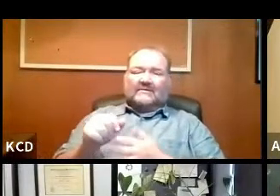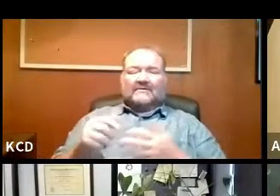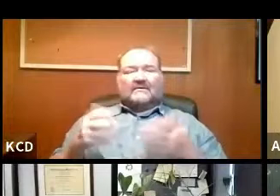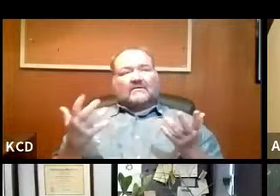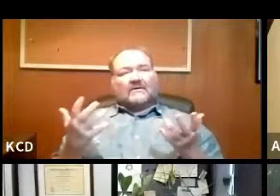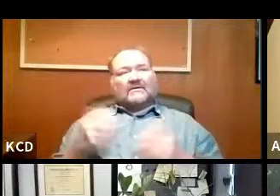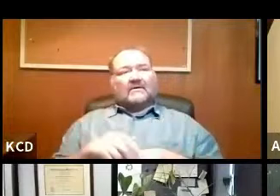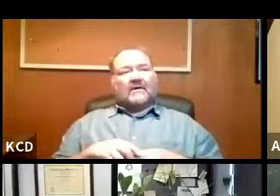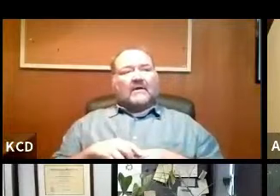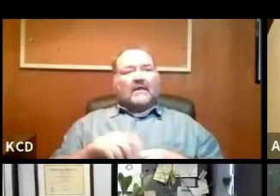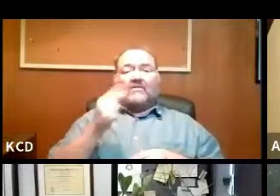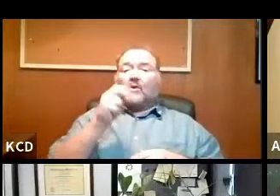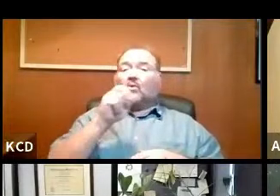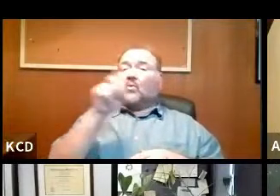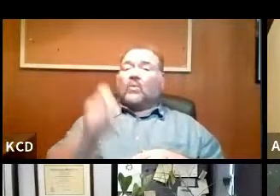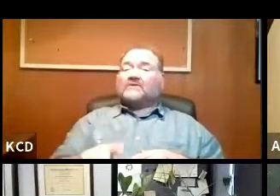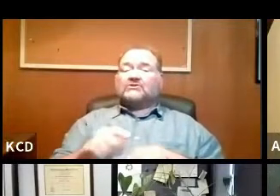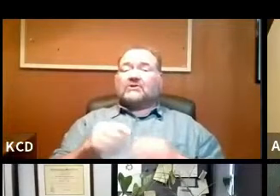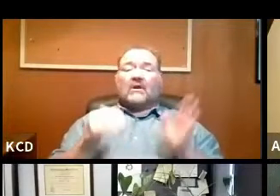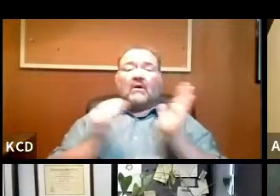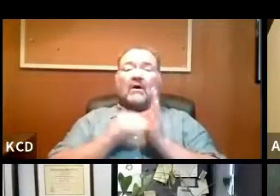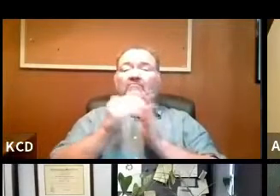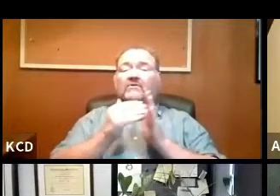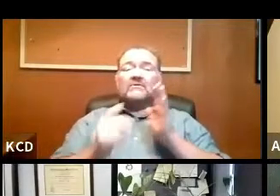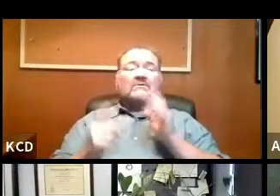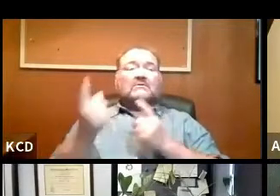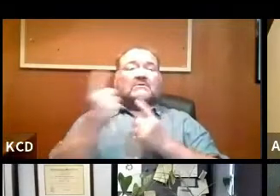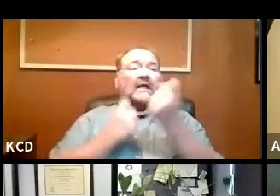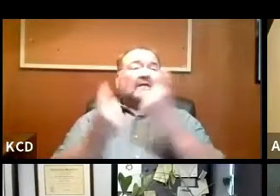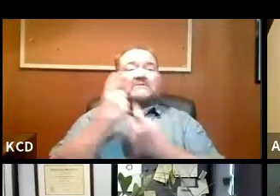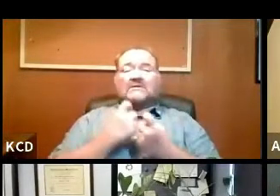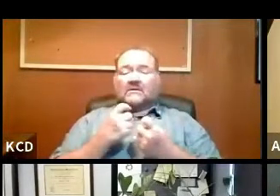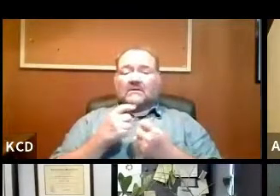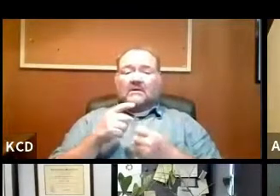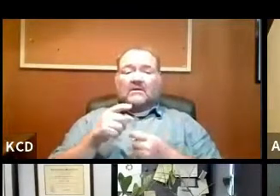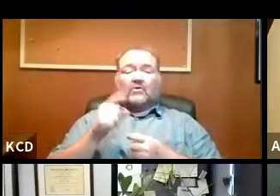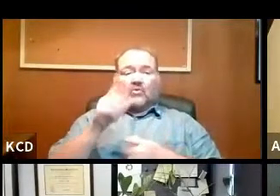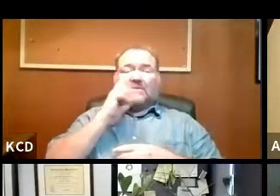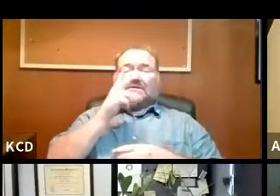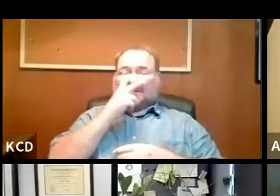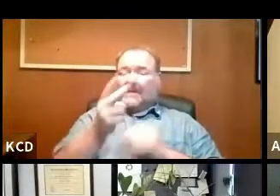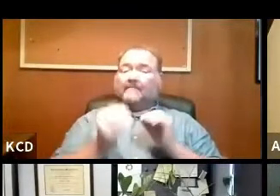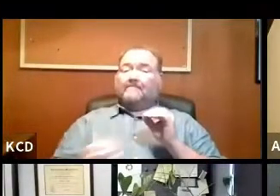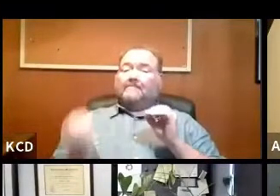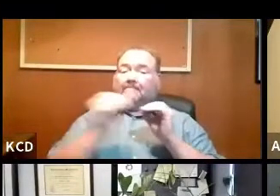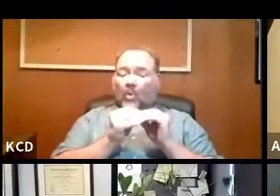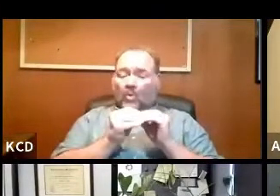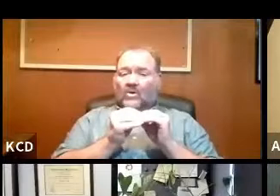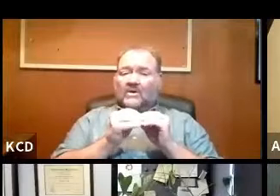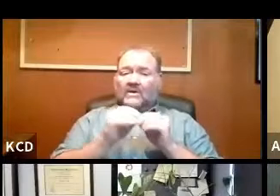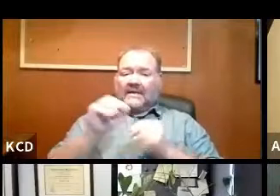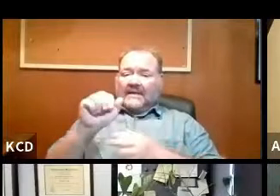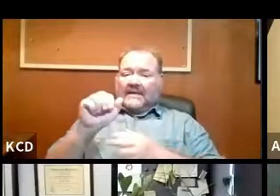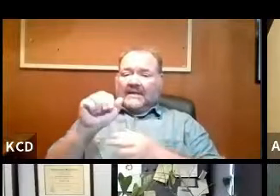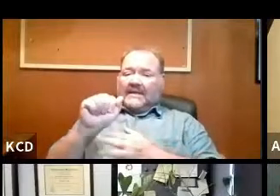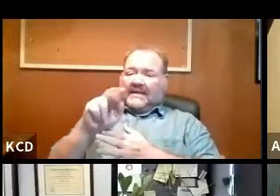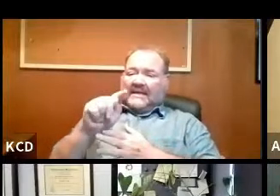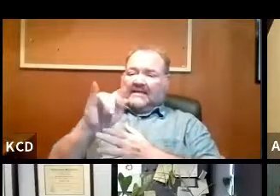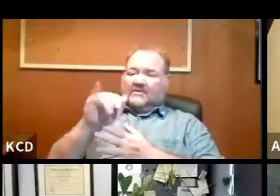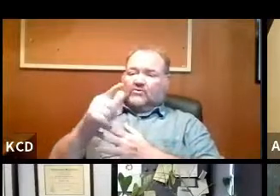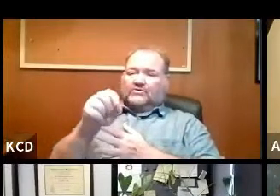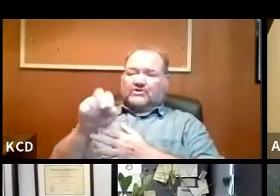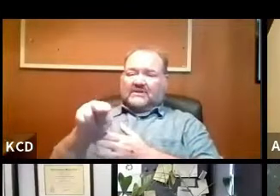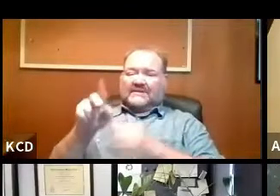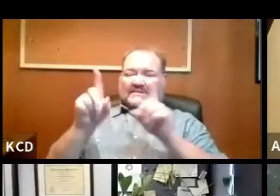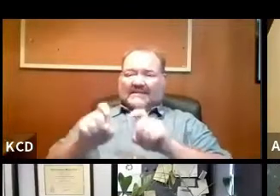so the question that we get frequently is then changing, and you're going to see more antigen testing coming. Just to hit